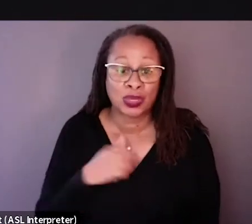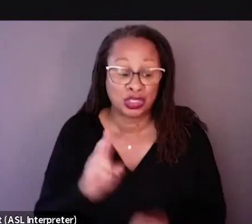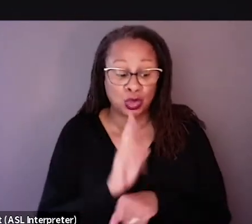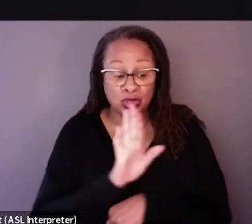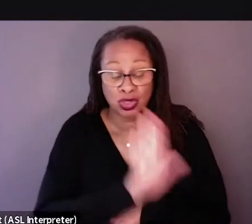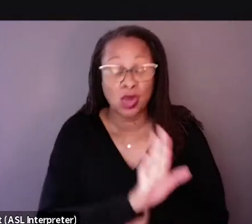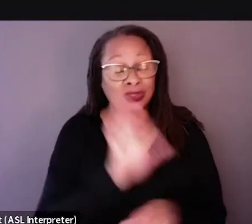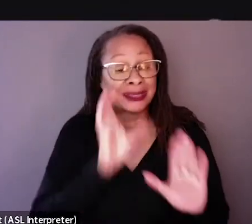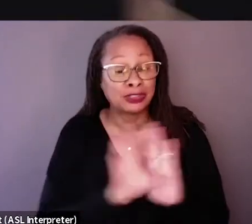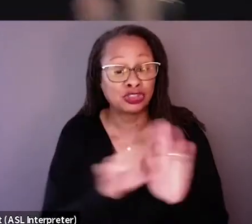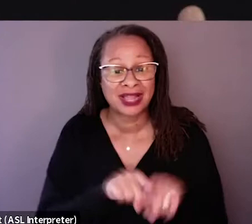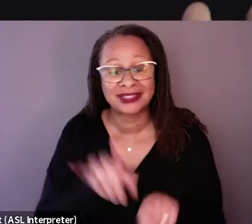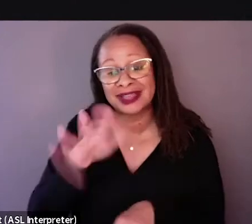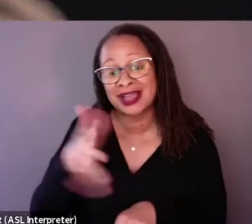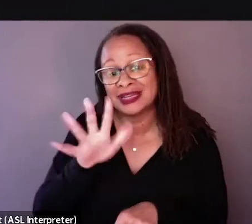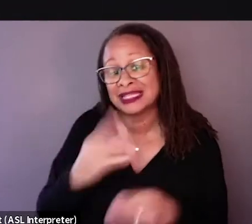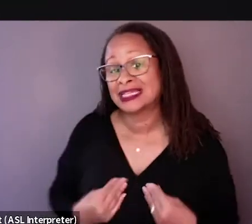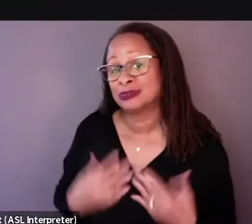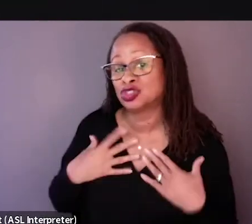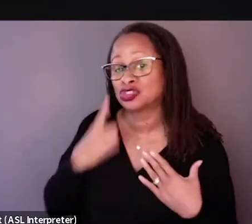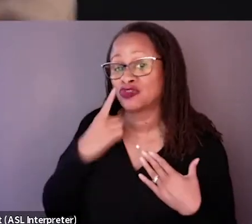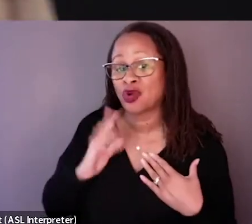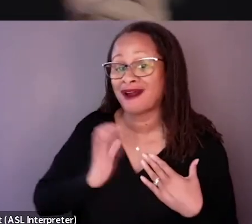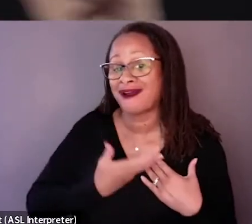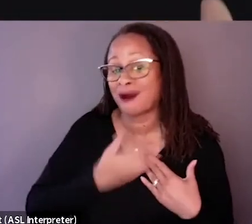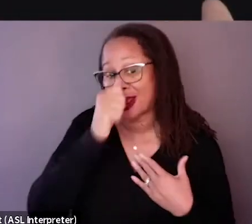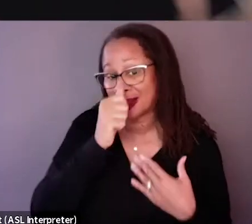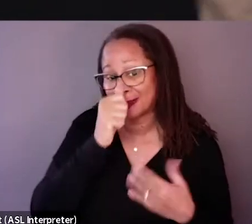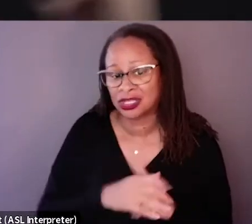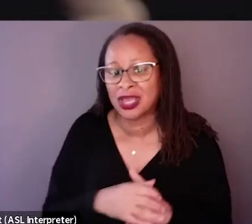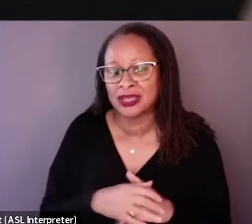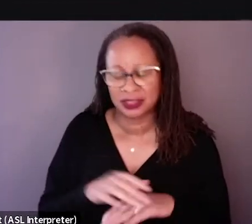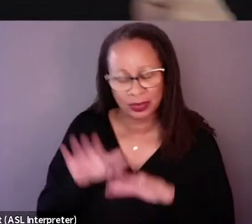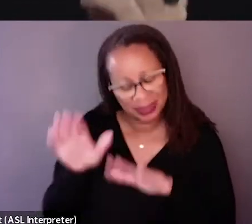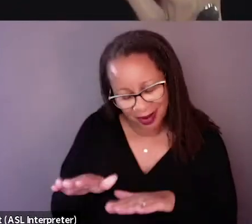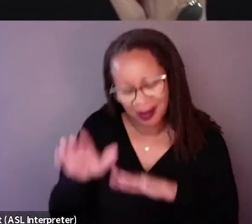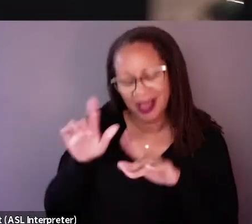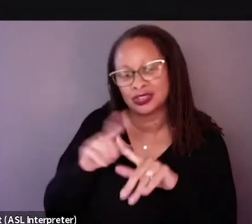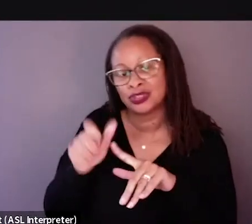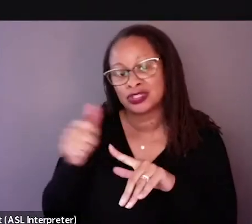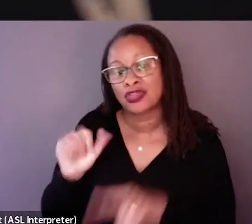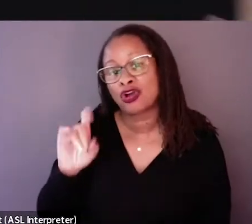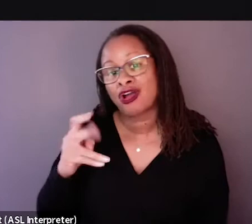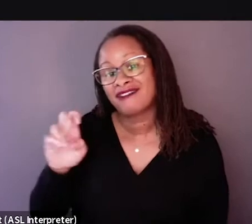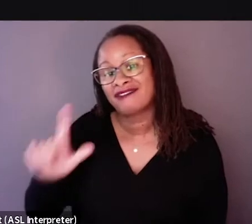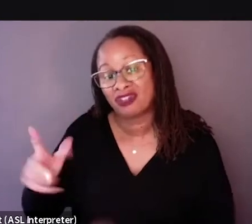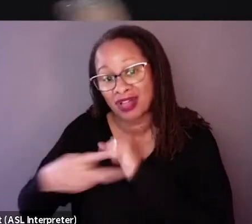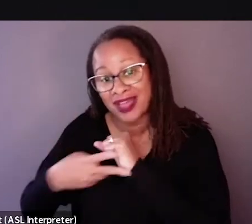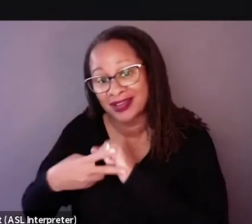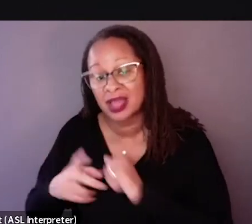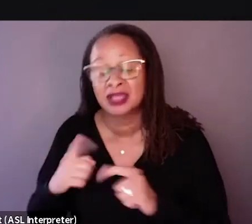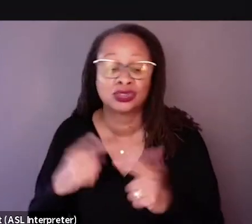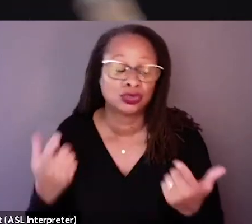those images as kind of the inspiration for our animation. So it was kind of like a nod to this other archival layer that at once could kind of play